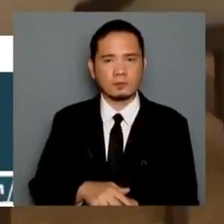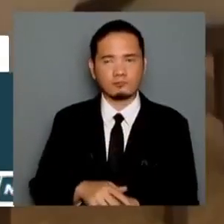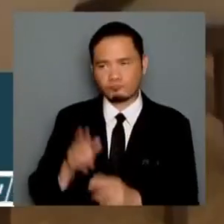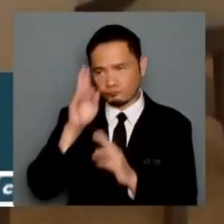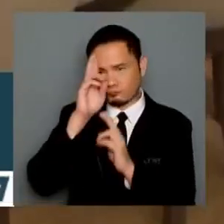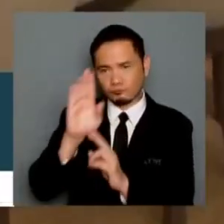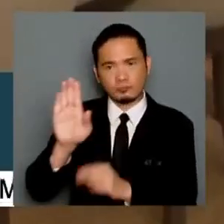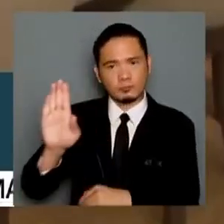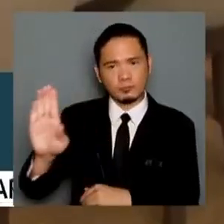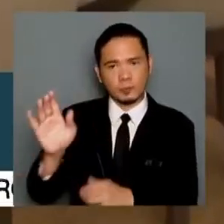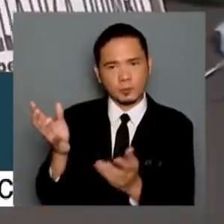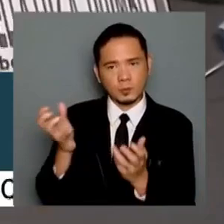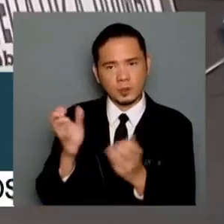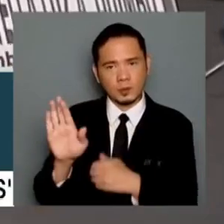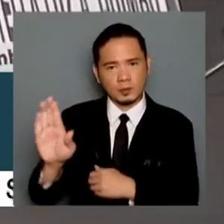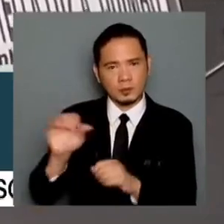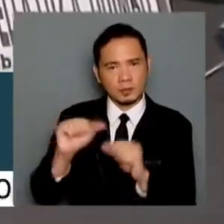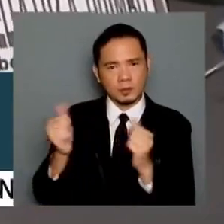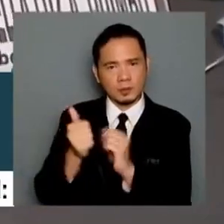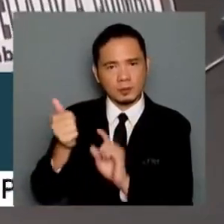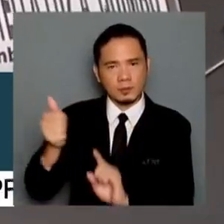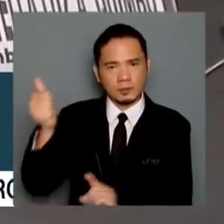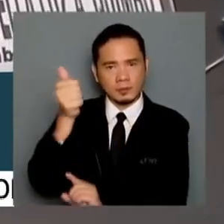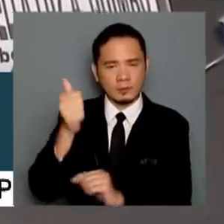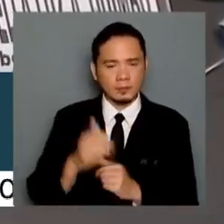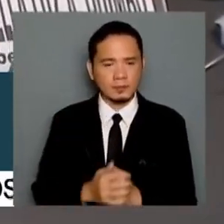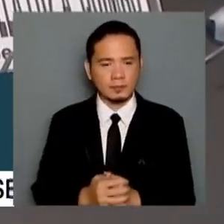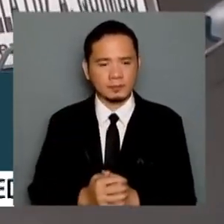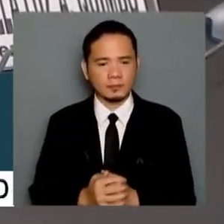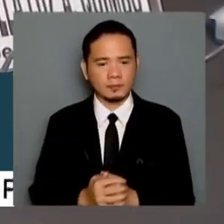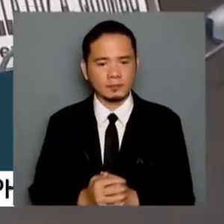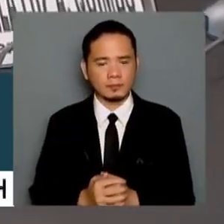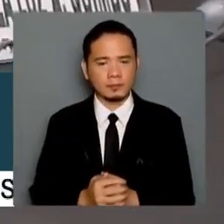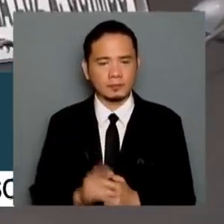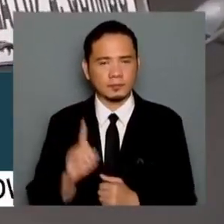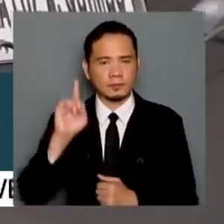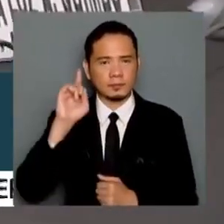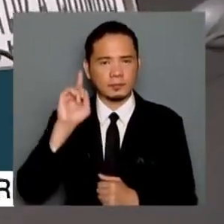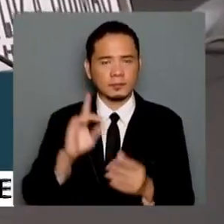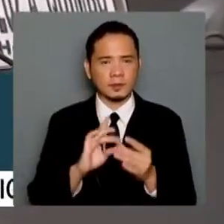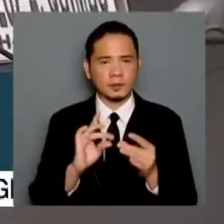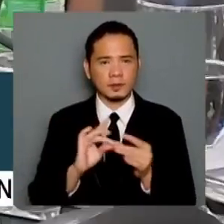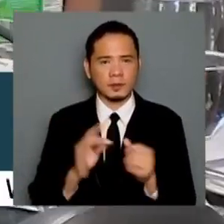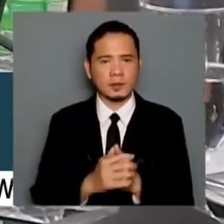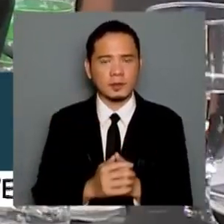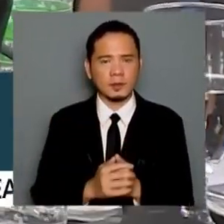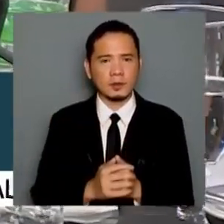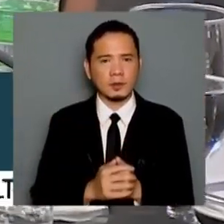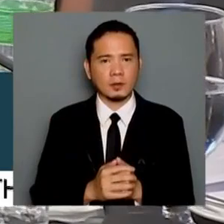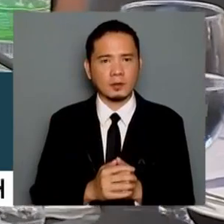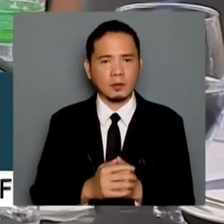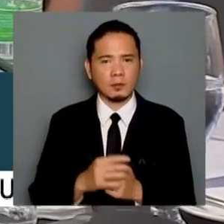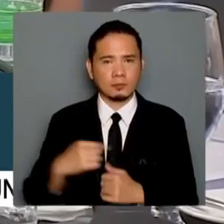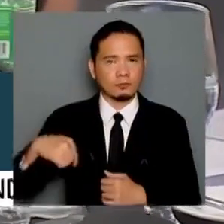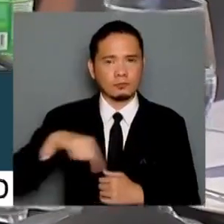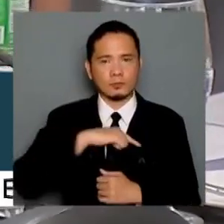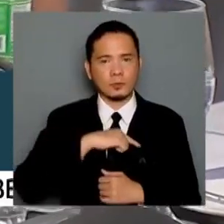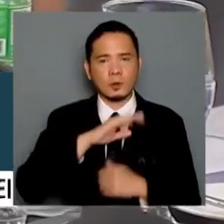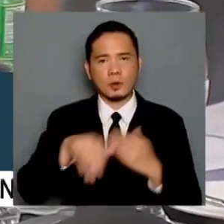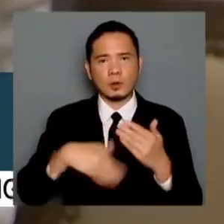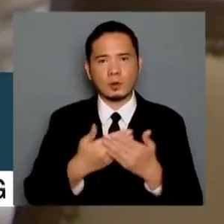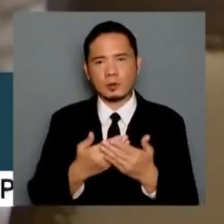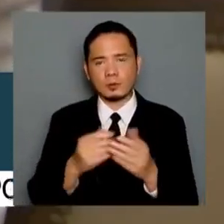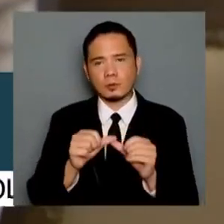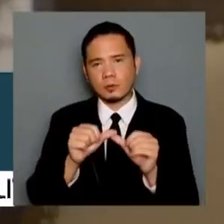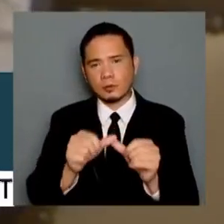a decision of the House, the leadership na ituloy, no? Kasi mahirap mga